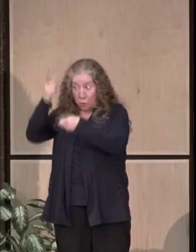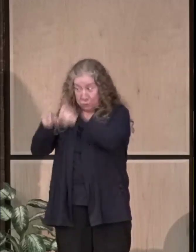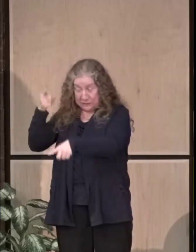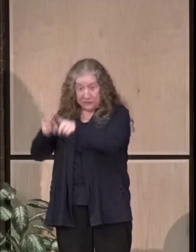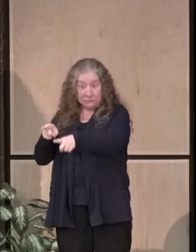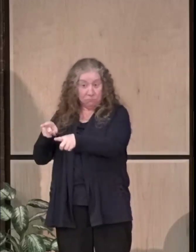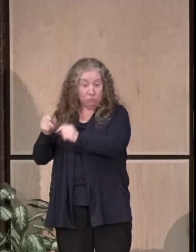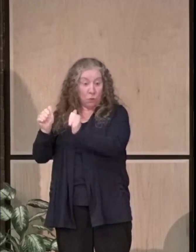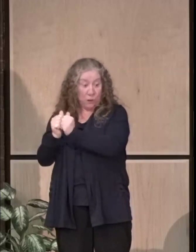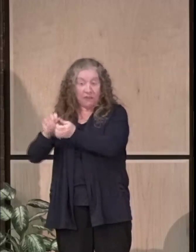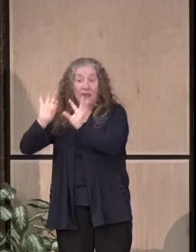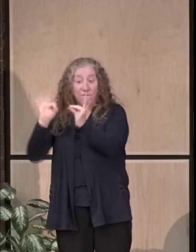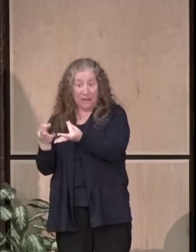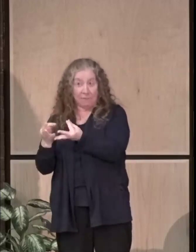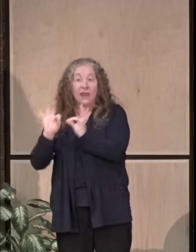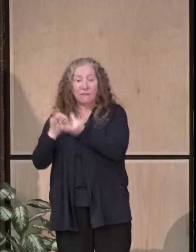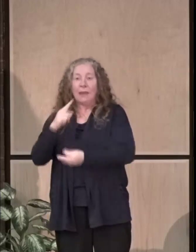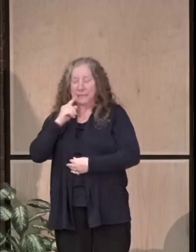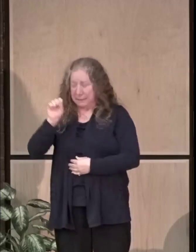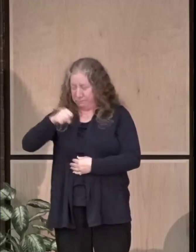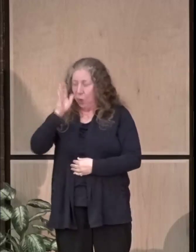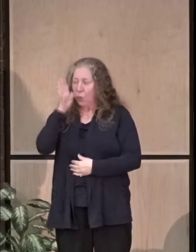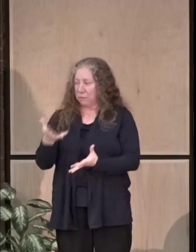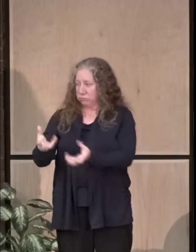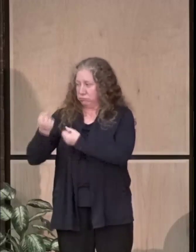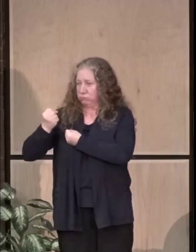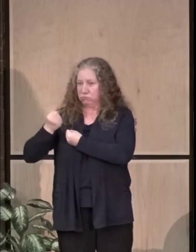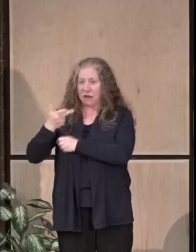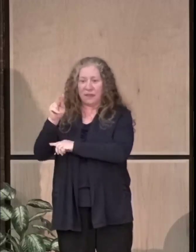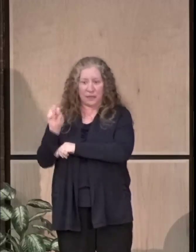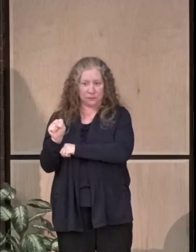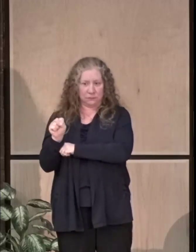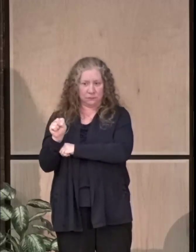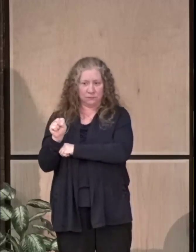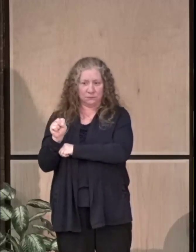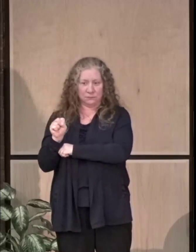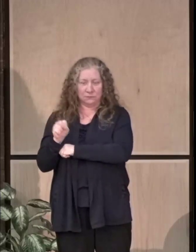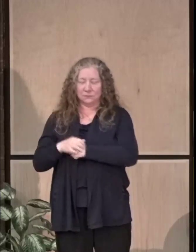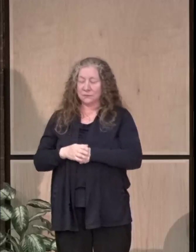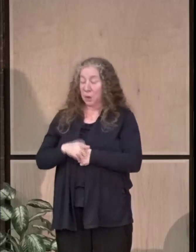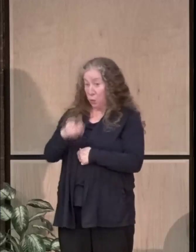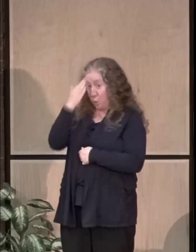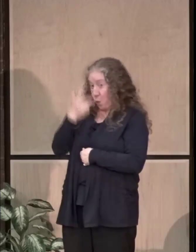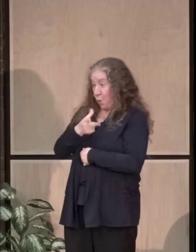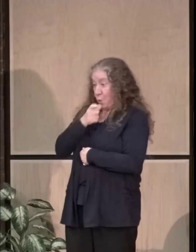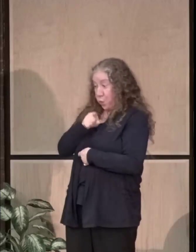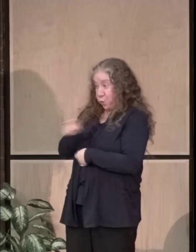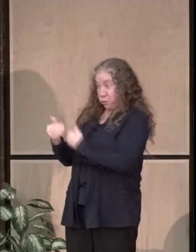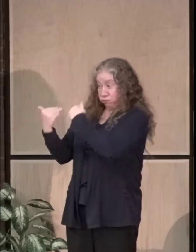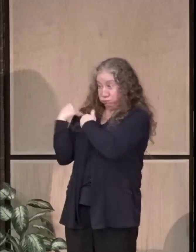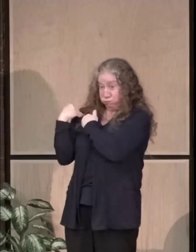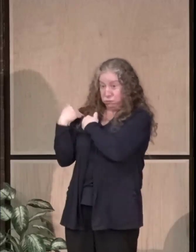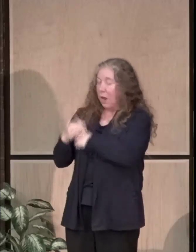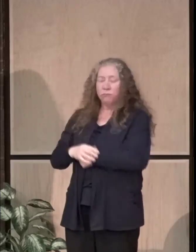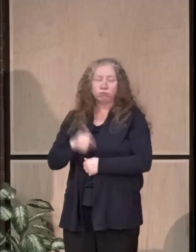that an agreement was made and that the family agreed to remove the weapons from the home. But you're not sure who in the family? I cannot recall exactly